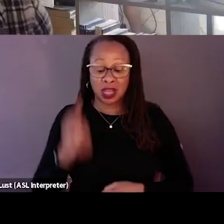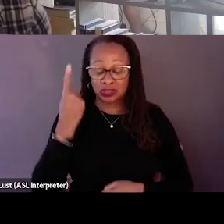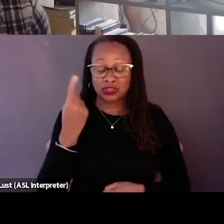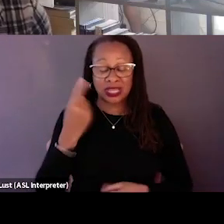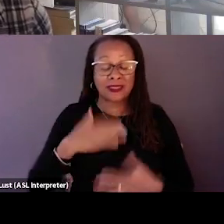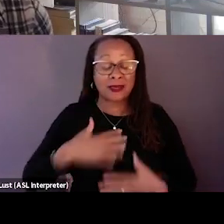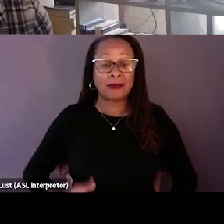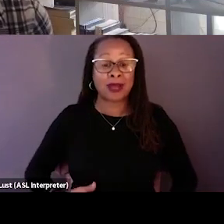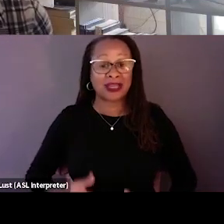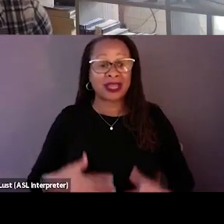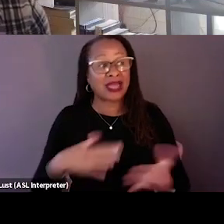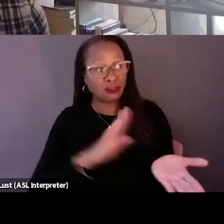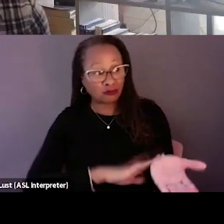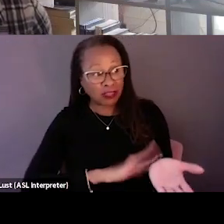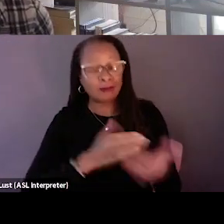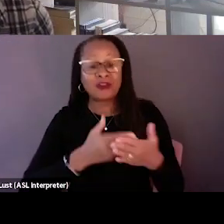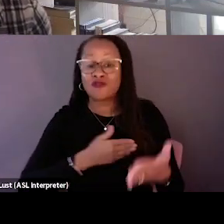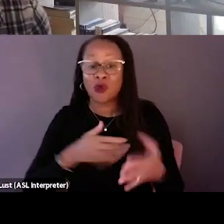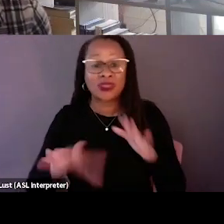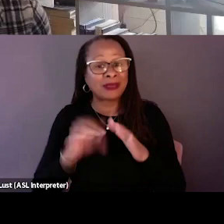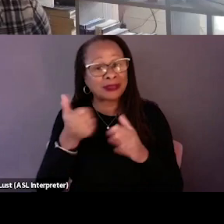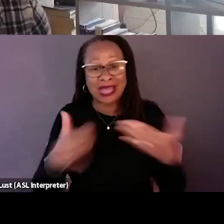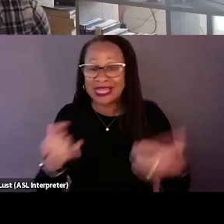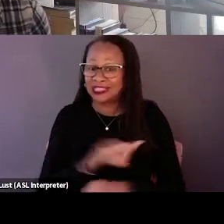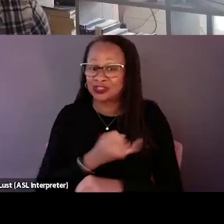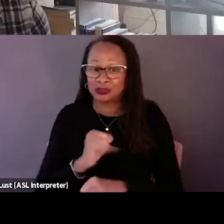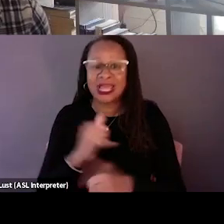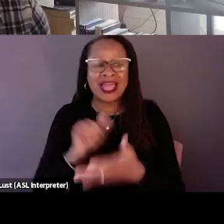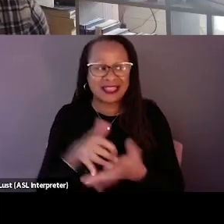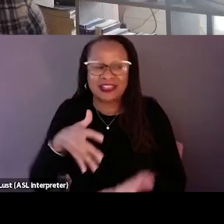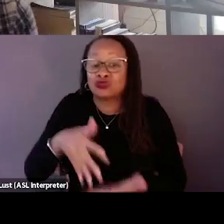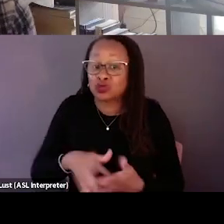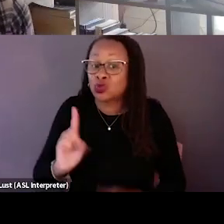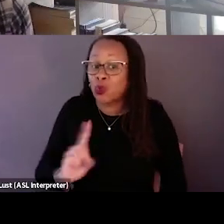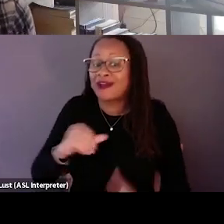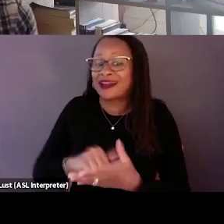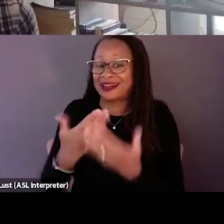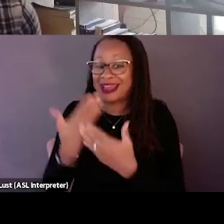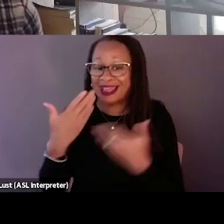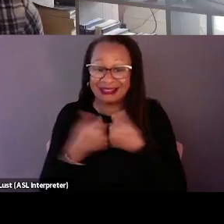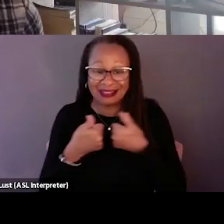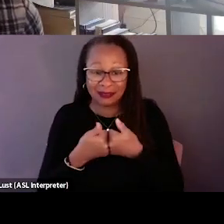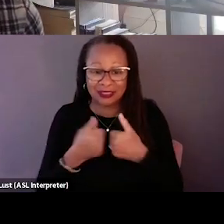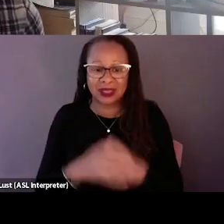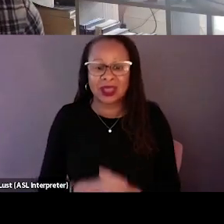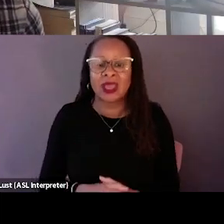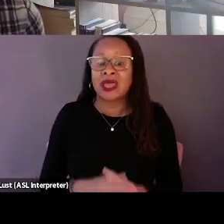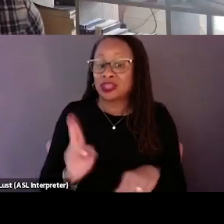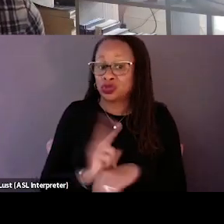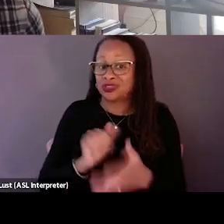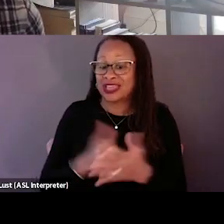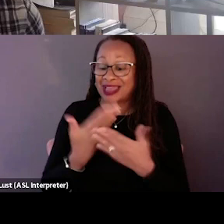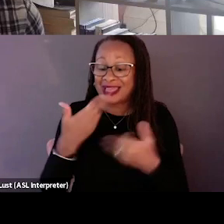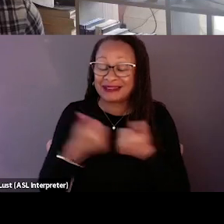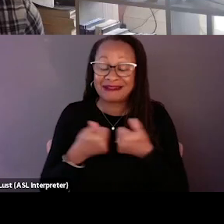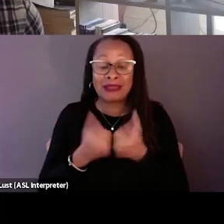up an instrument, and that has the roots in hand games. And they use the hand game communication to